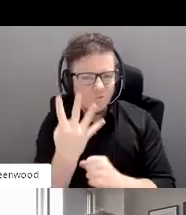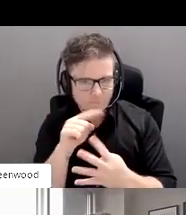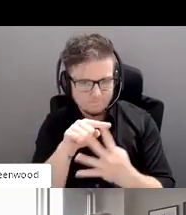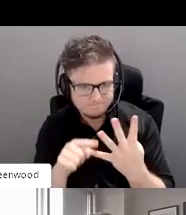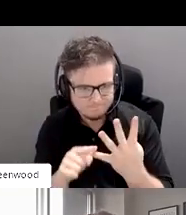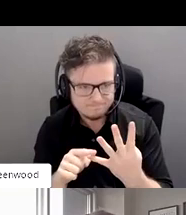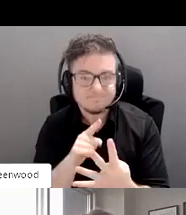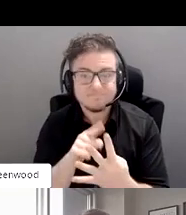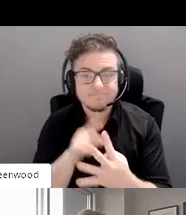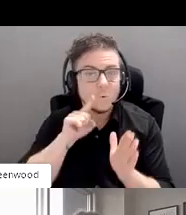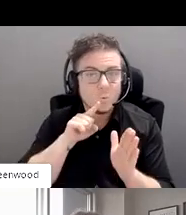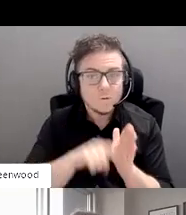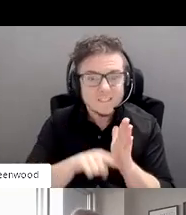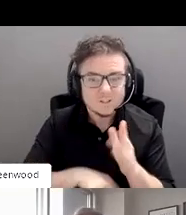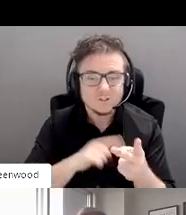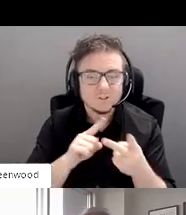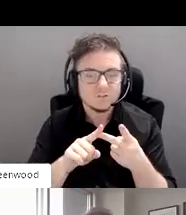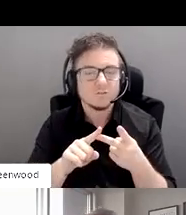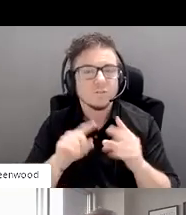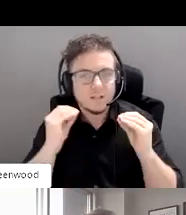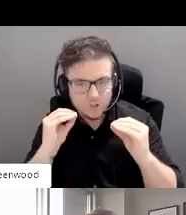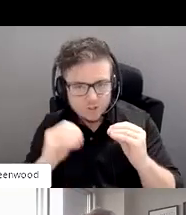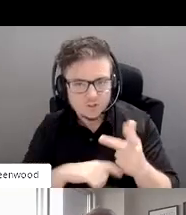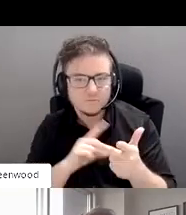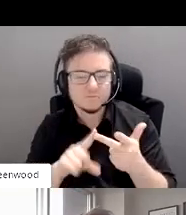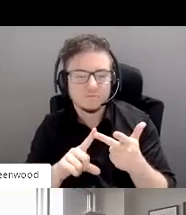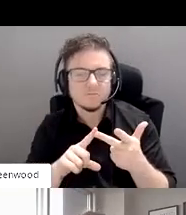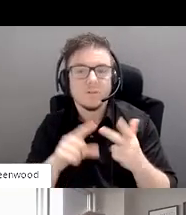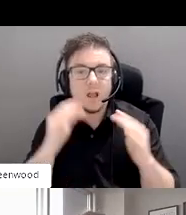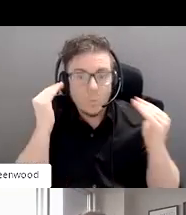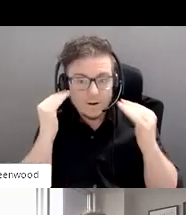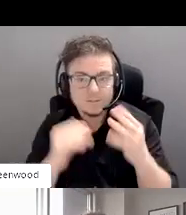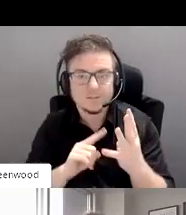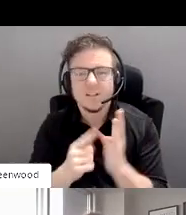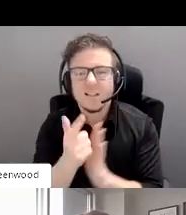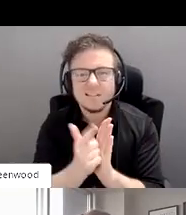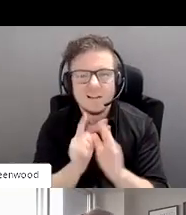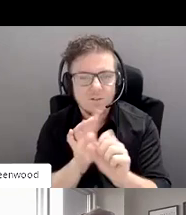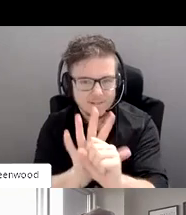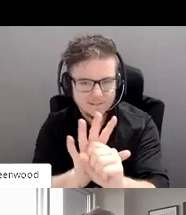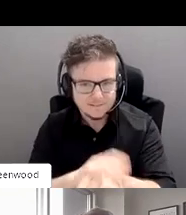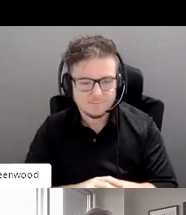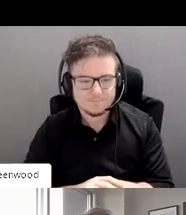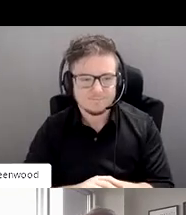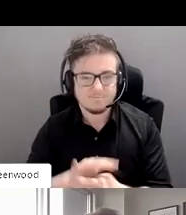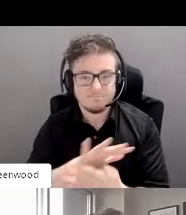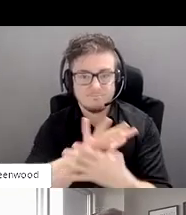includes research, education, awareness, and legal advocacy. And